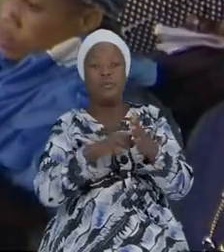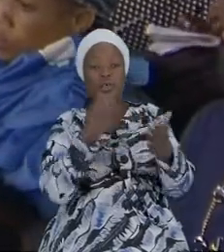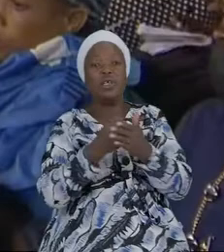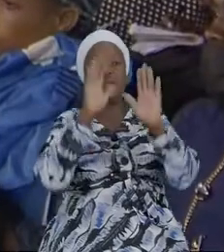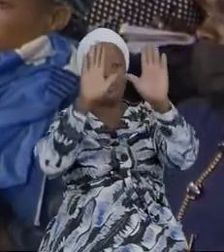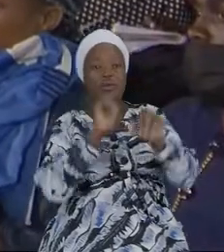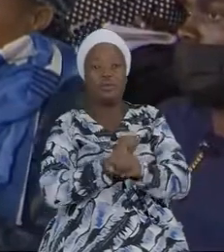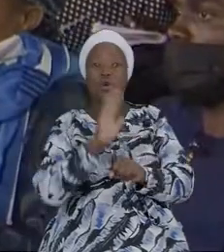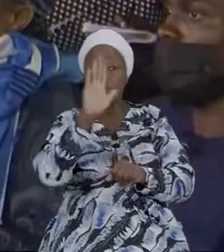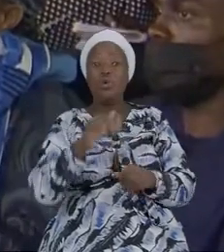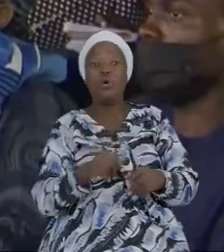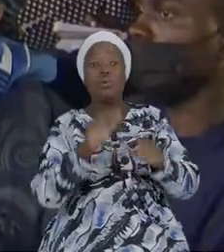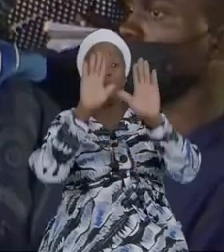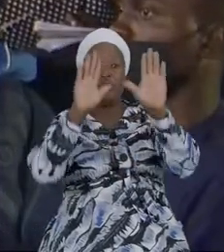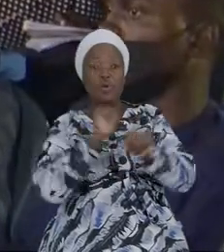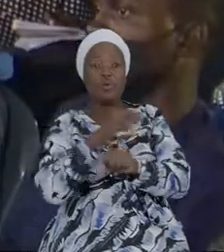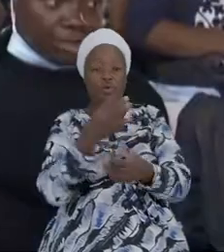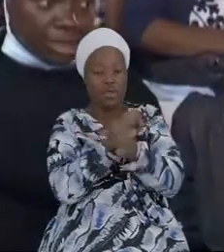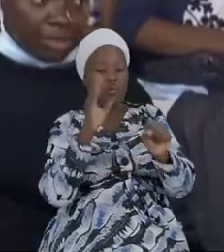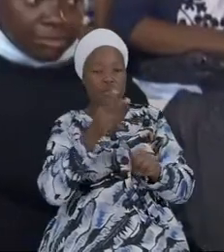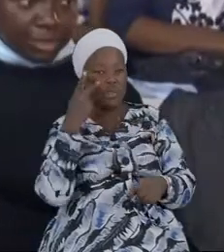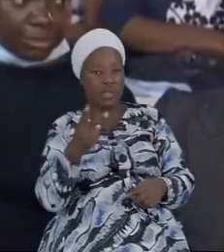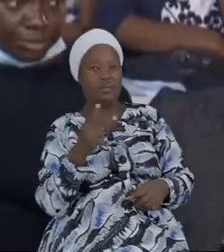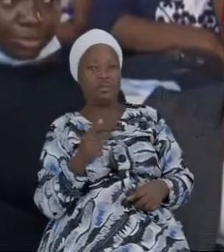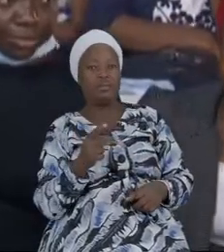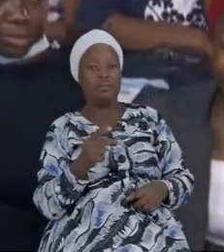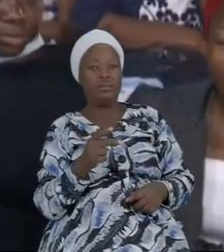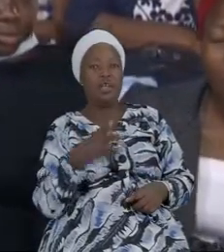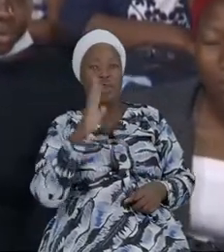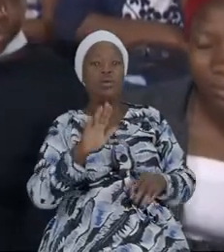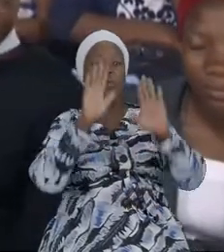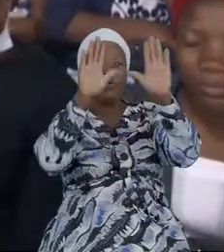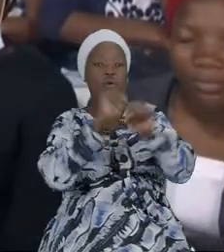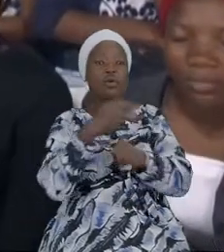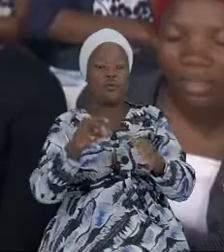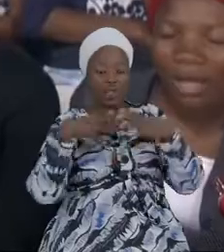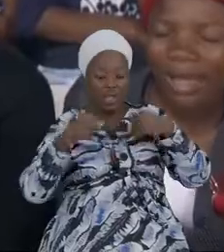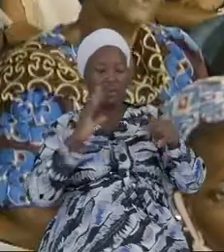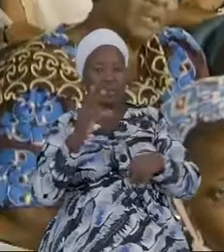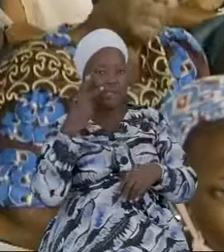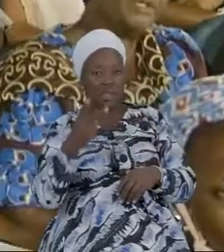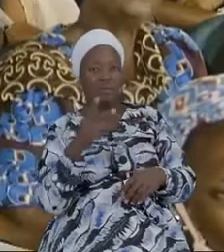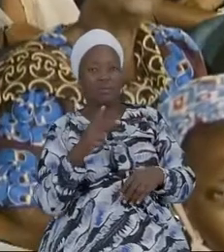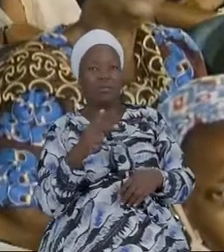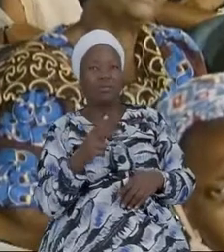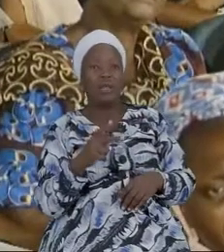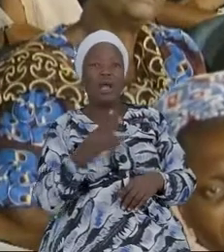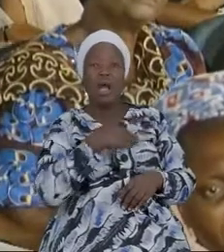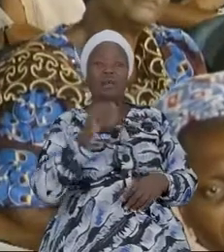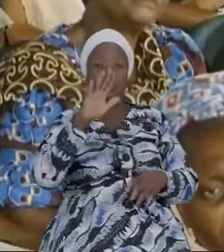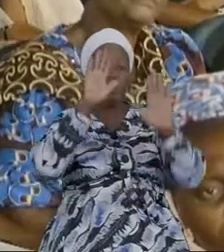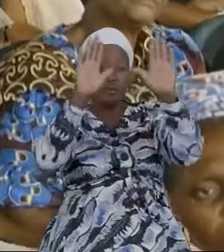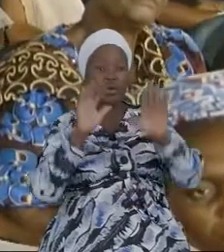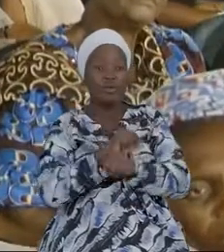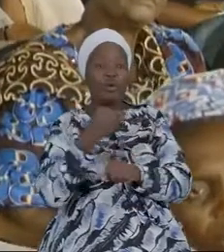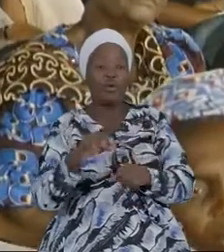evident miracles. Your miracle of salvation will be evident. Your miracle of healing will be evident. And your